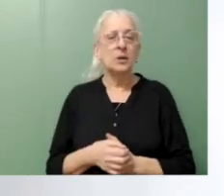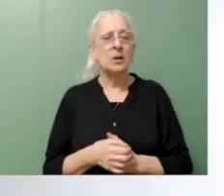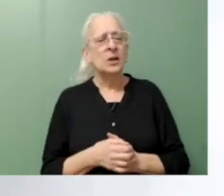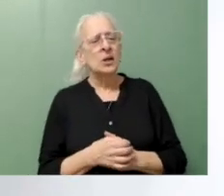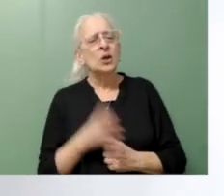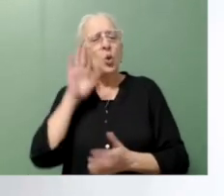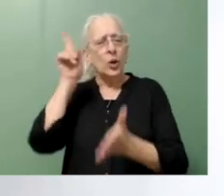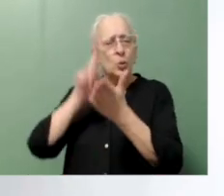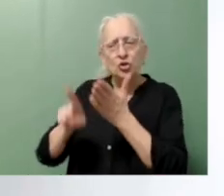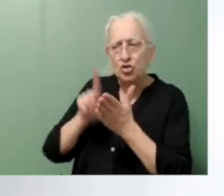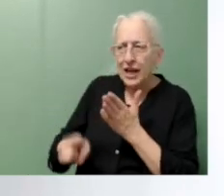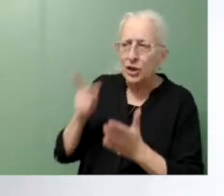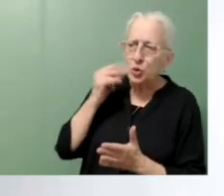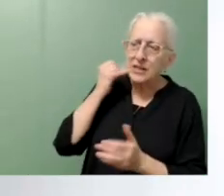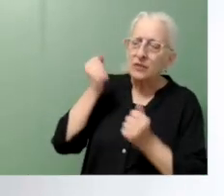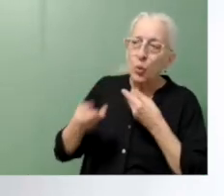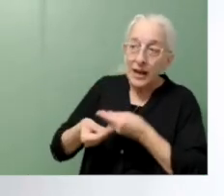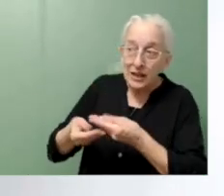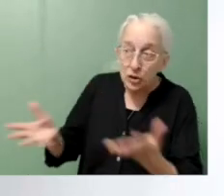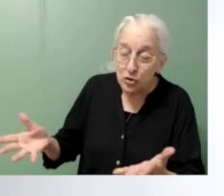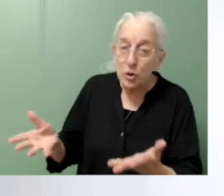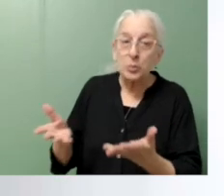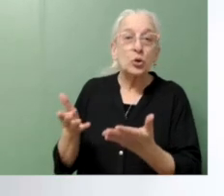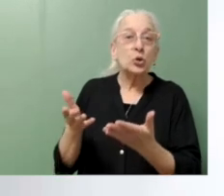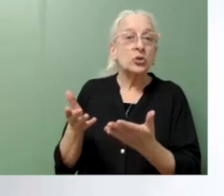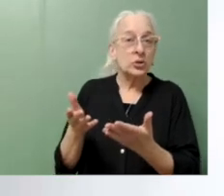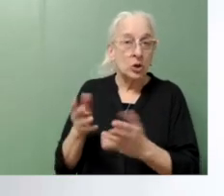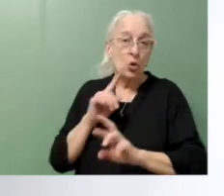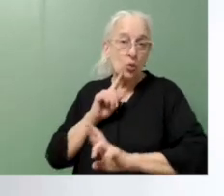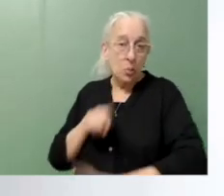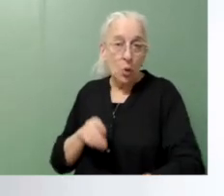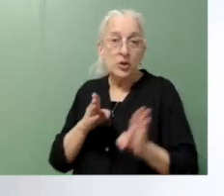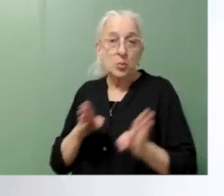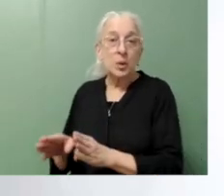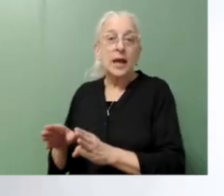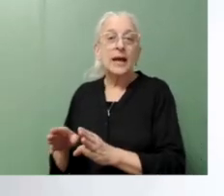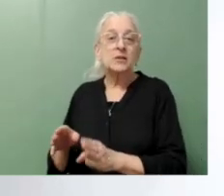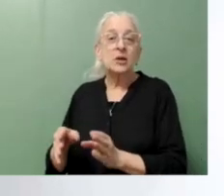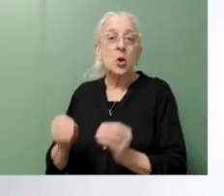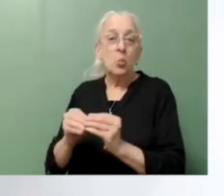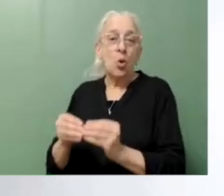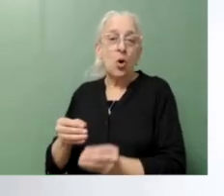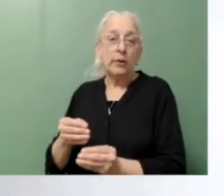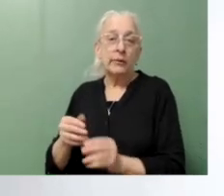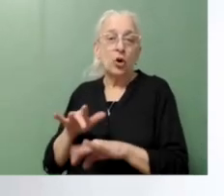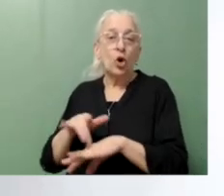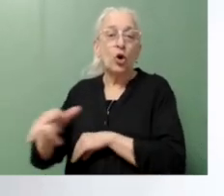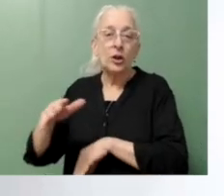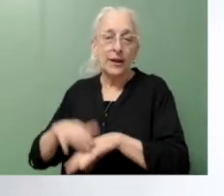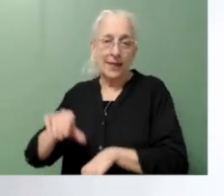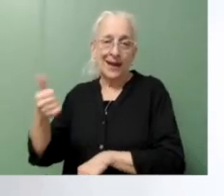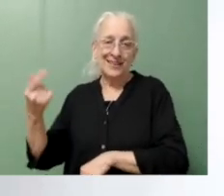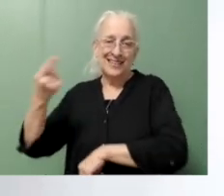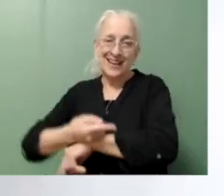and reports or plans for review earlier than our goal of 10 days. Honestly, though, for